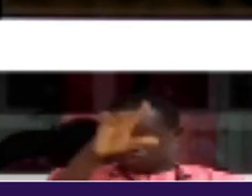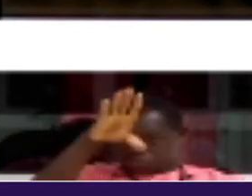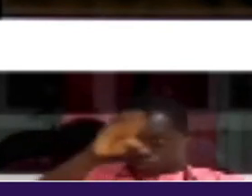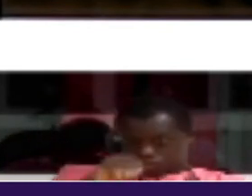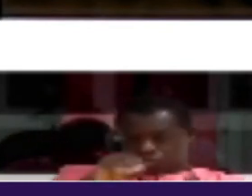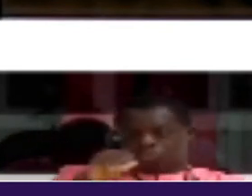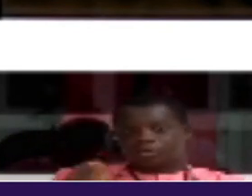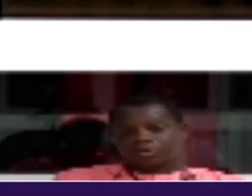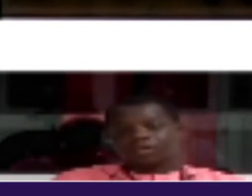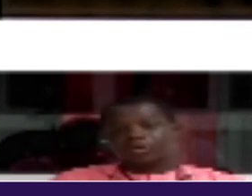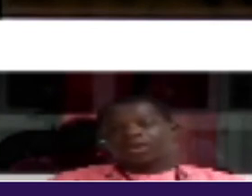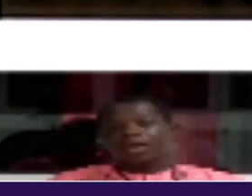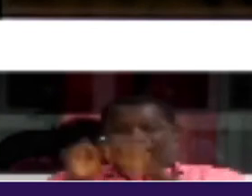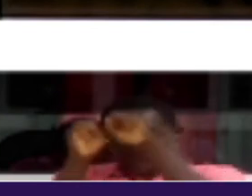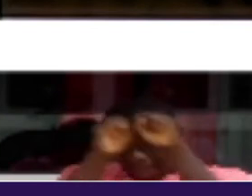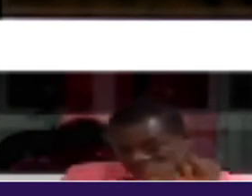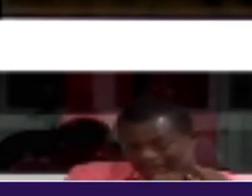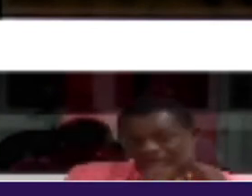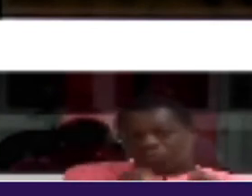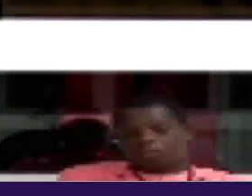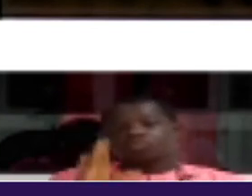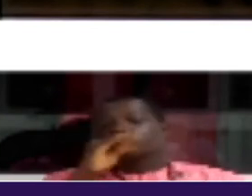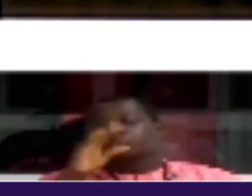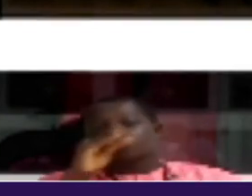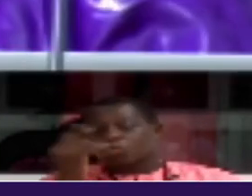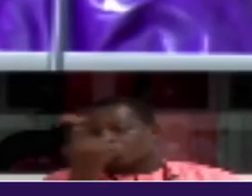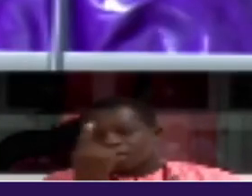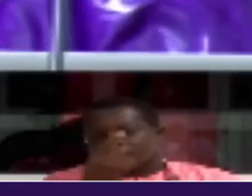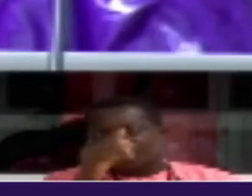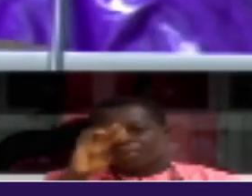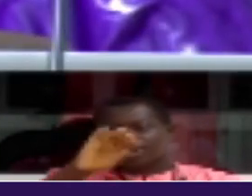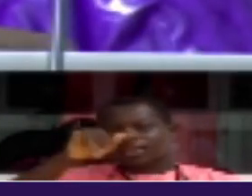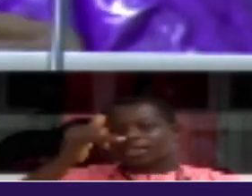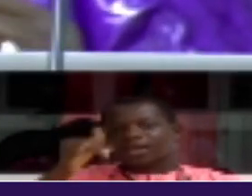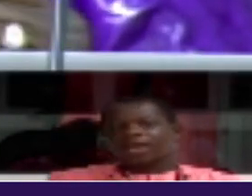behind Lamin Malik Jatta is lying, but you're not answering the question.